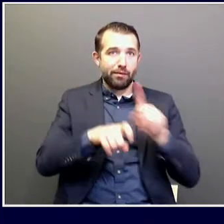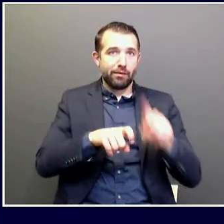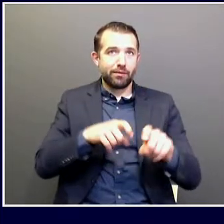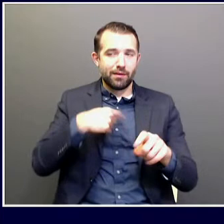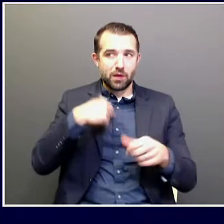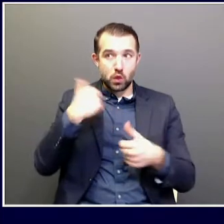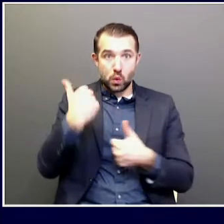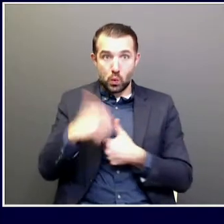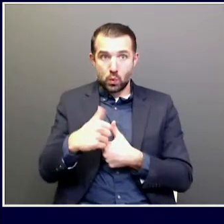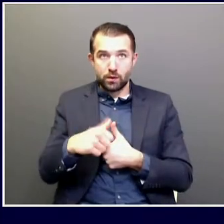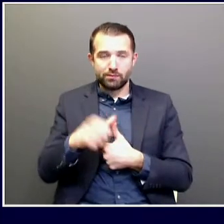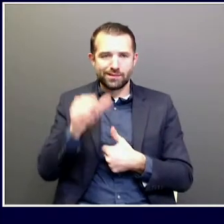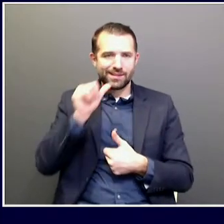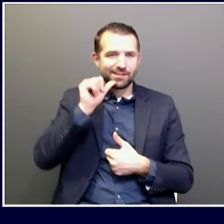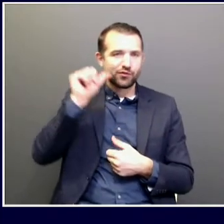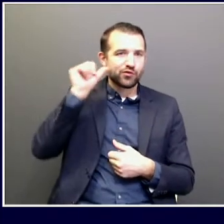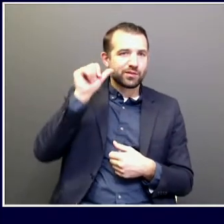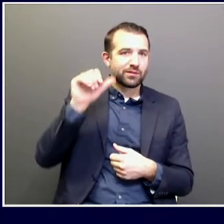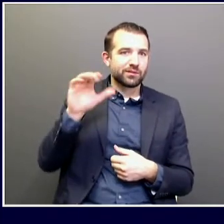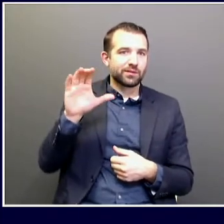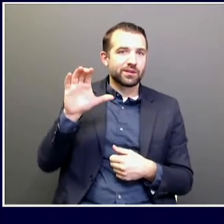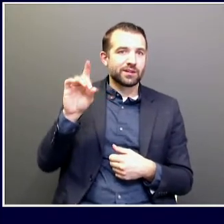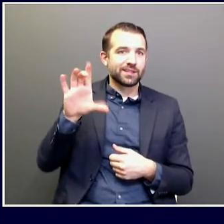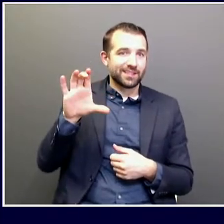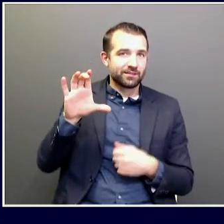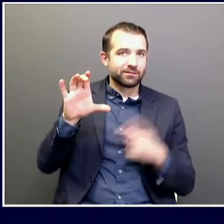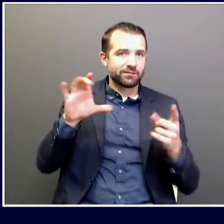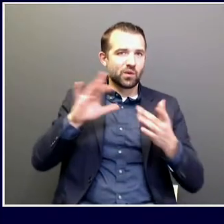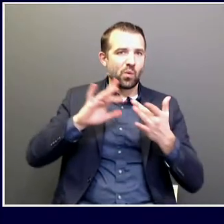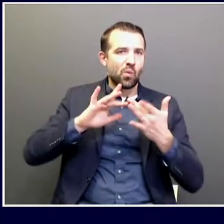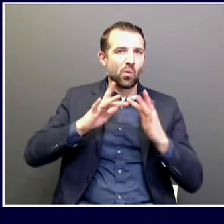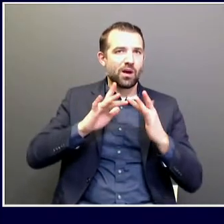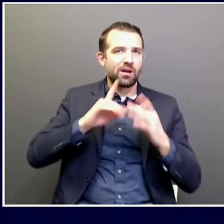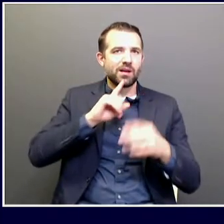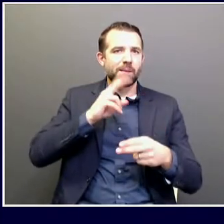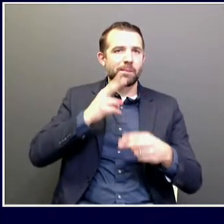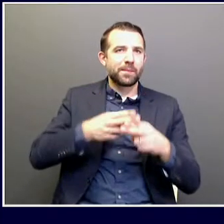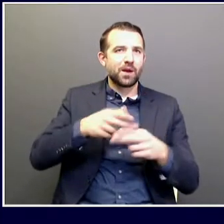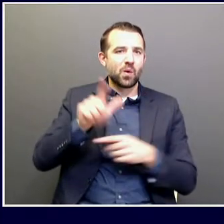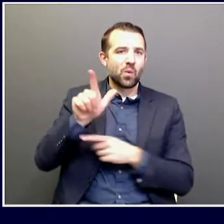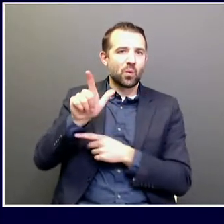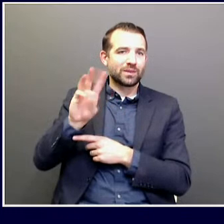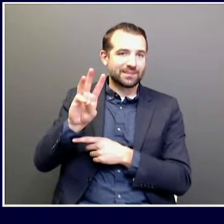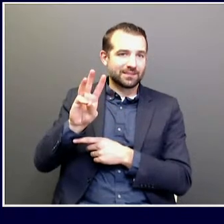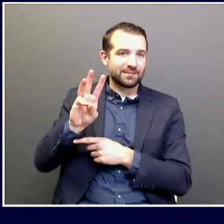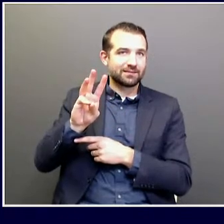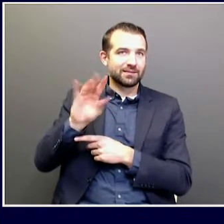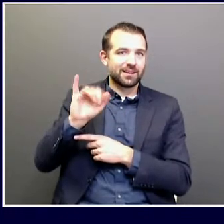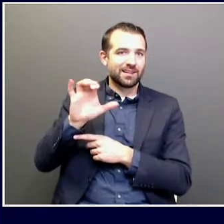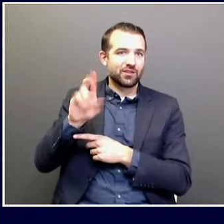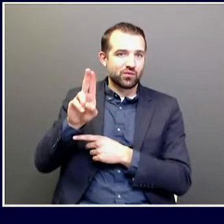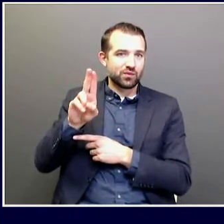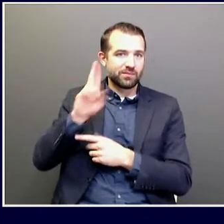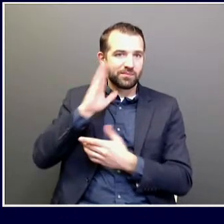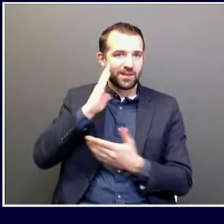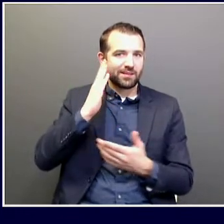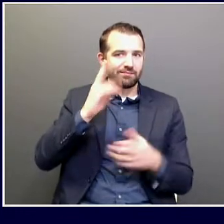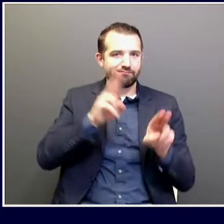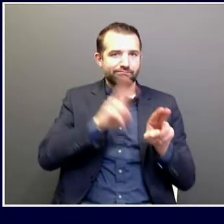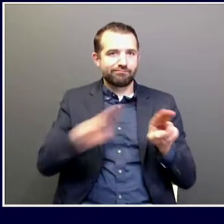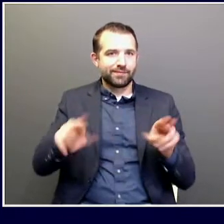website said that there were 26 ICU beds remaining. Today it says there are more people in the ICU, but there are